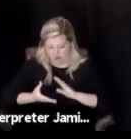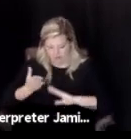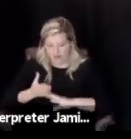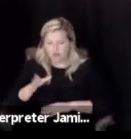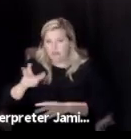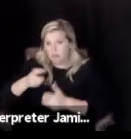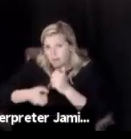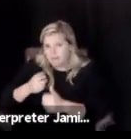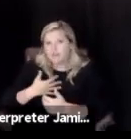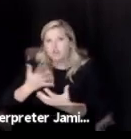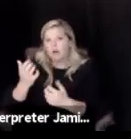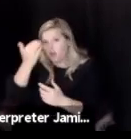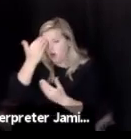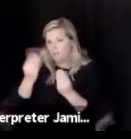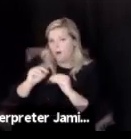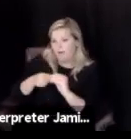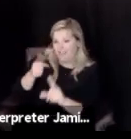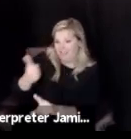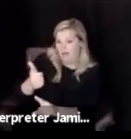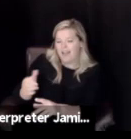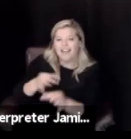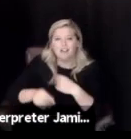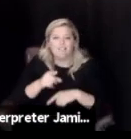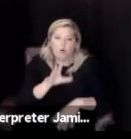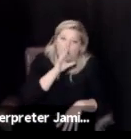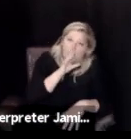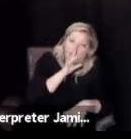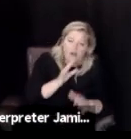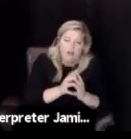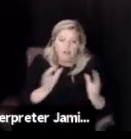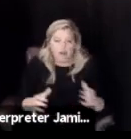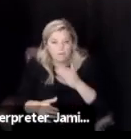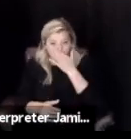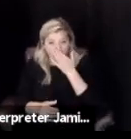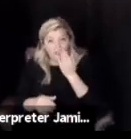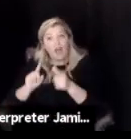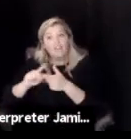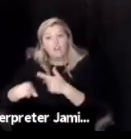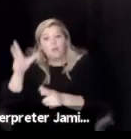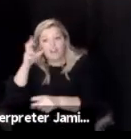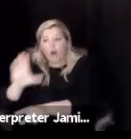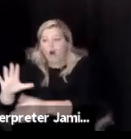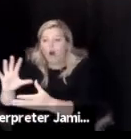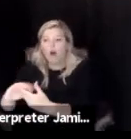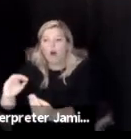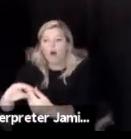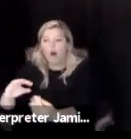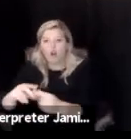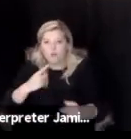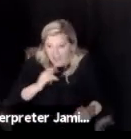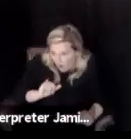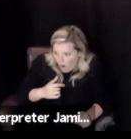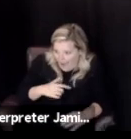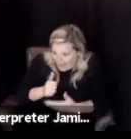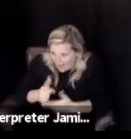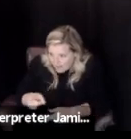they have, how they're thinking about solving them, and what you're thinking in your mind, oh, I can help them with that. Yeah, that works. That works.